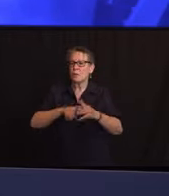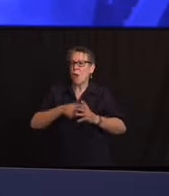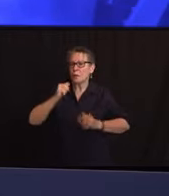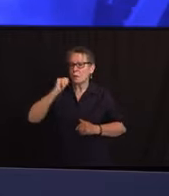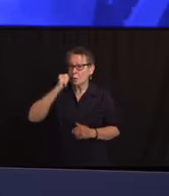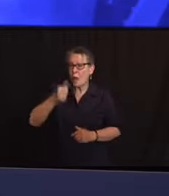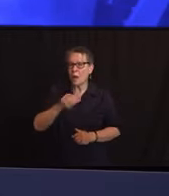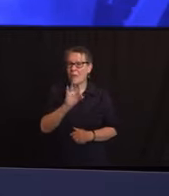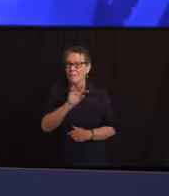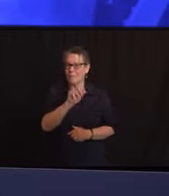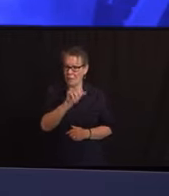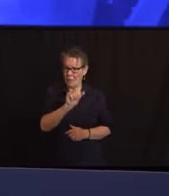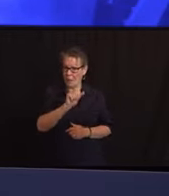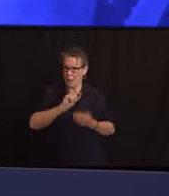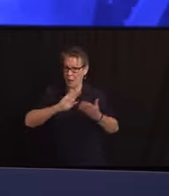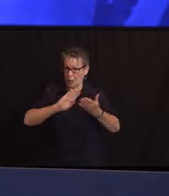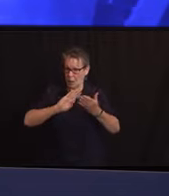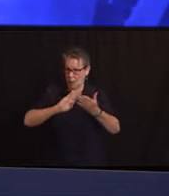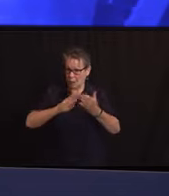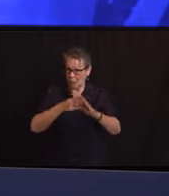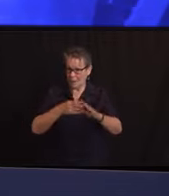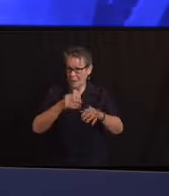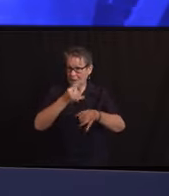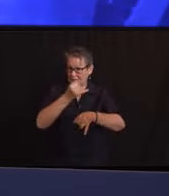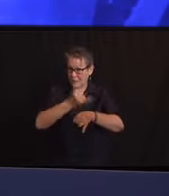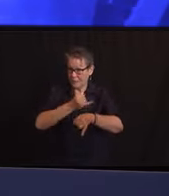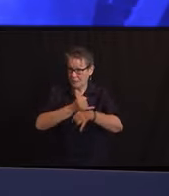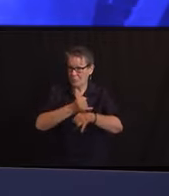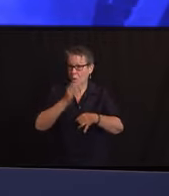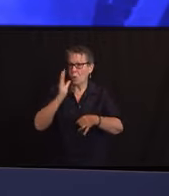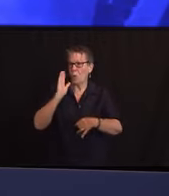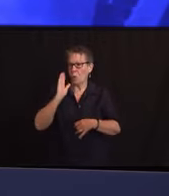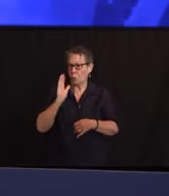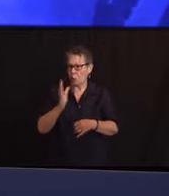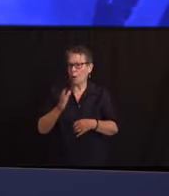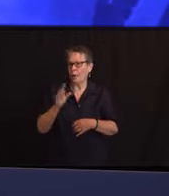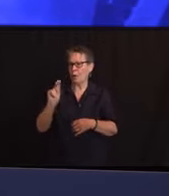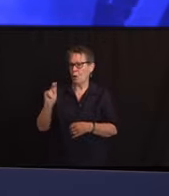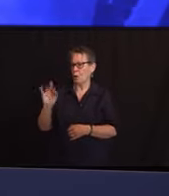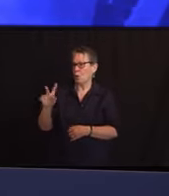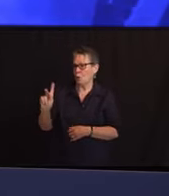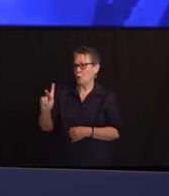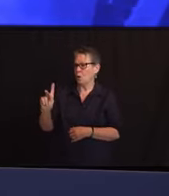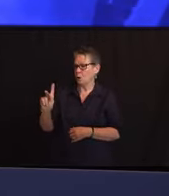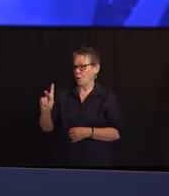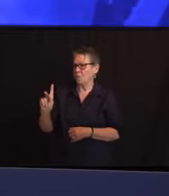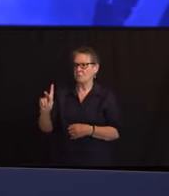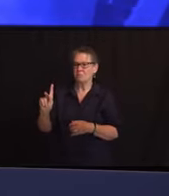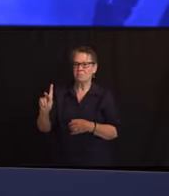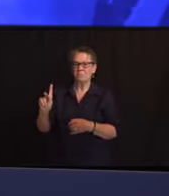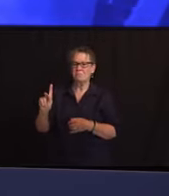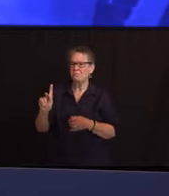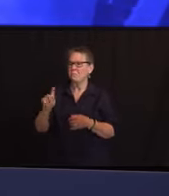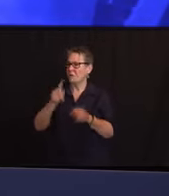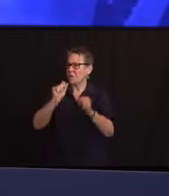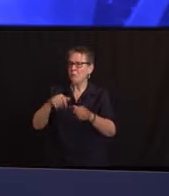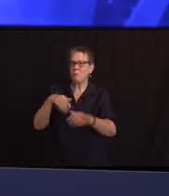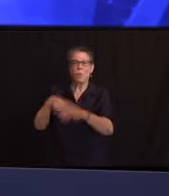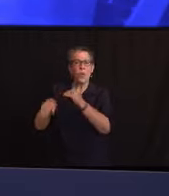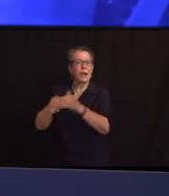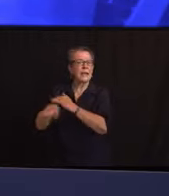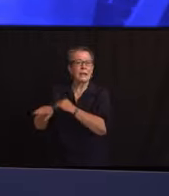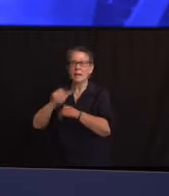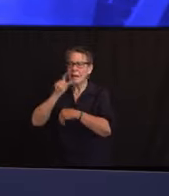Newark will hold walk-in vaccinations daily from 10 a.m. to 5 p.m. for all New